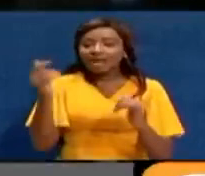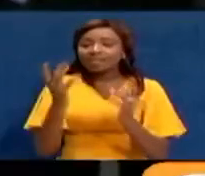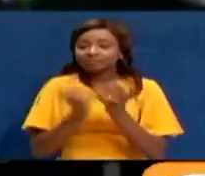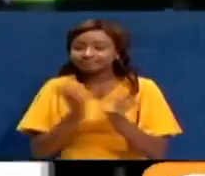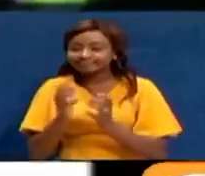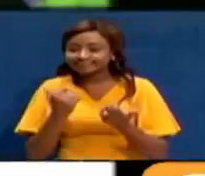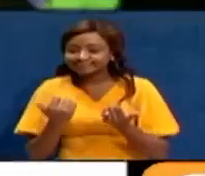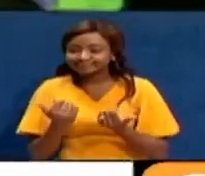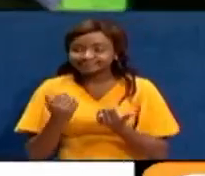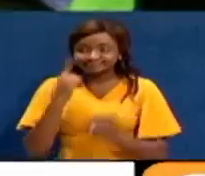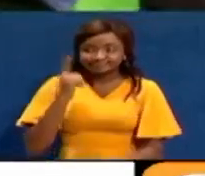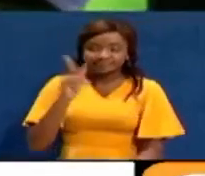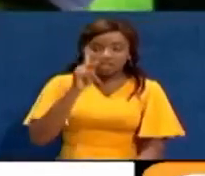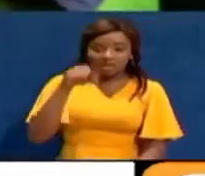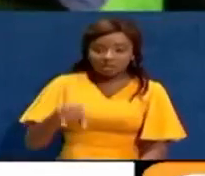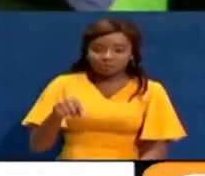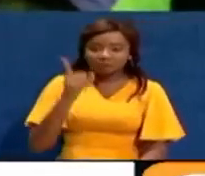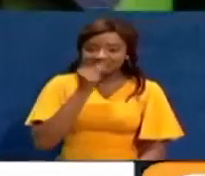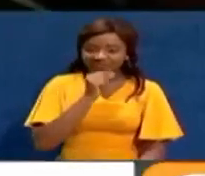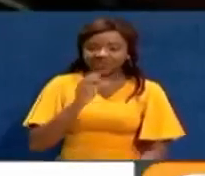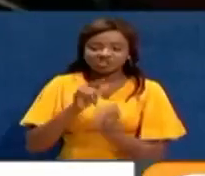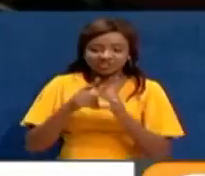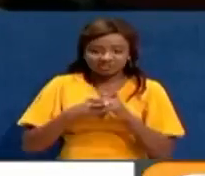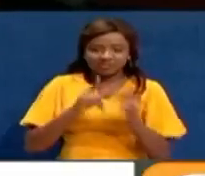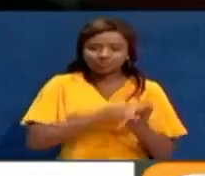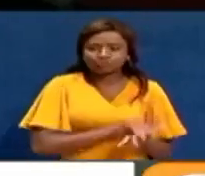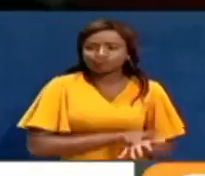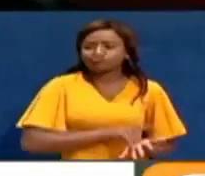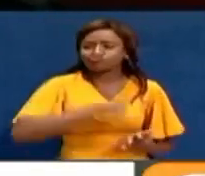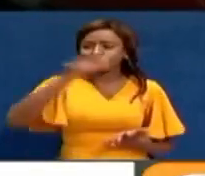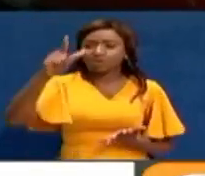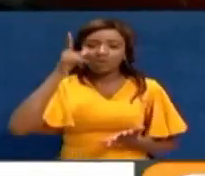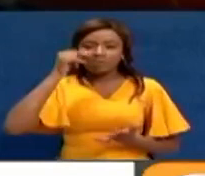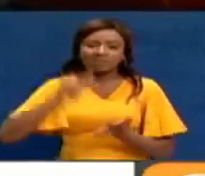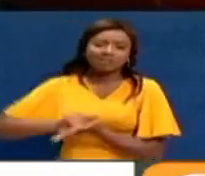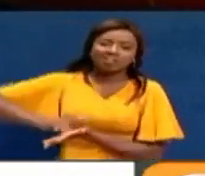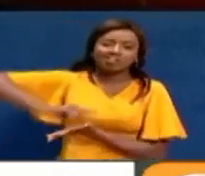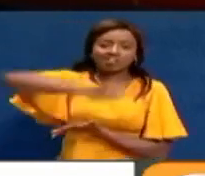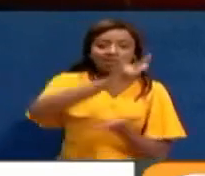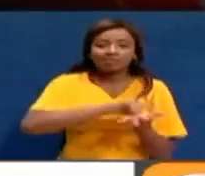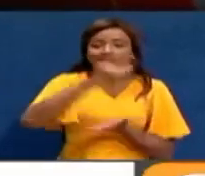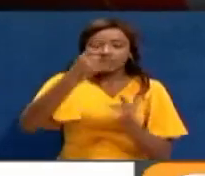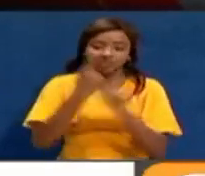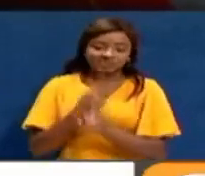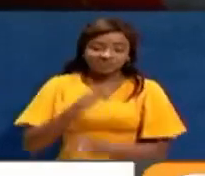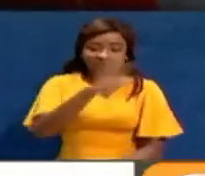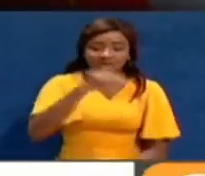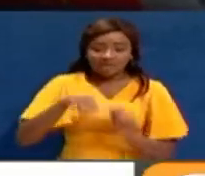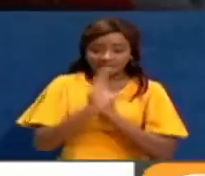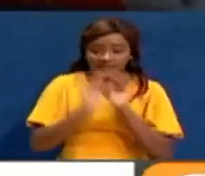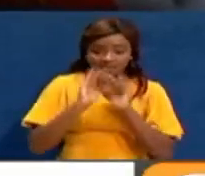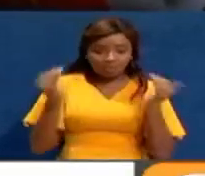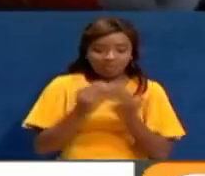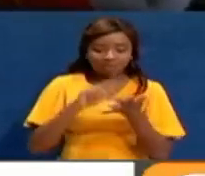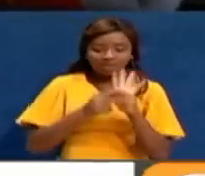Elsewhere, national carrier Kenya Airways has started direct cargo flights from Mombasa to various destinations across the world. KQ will initially run a